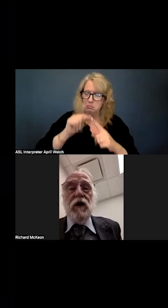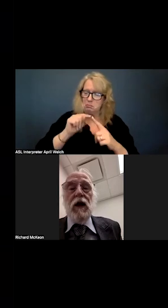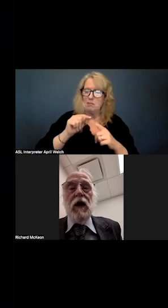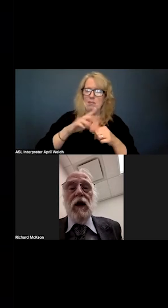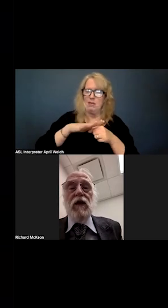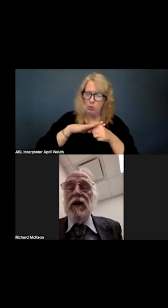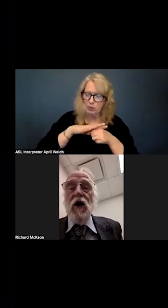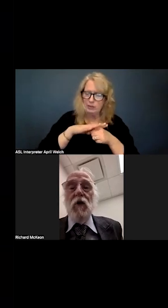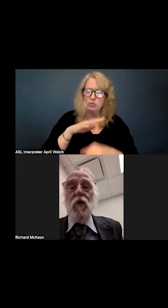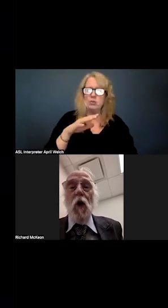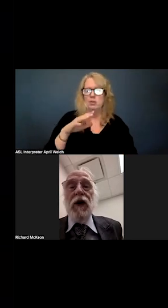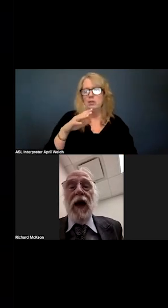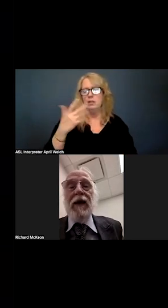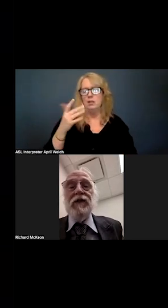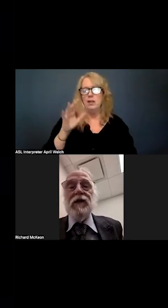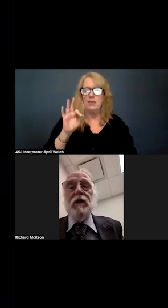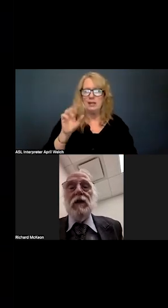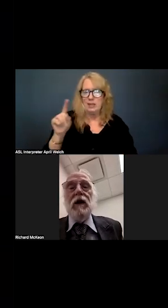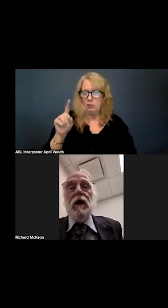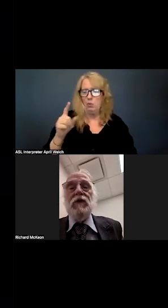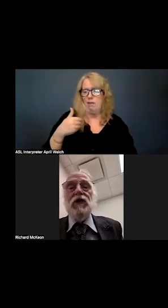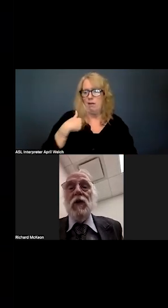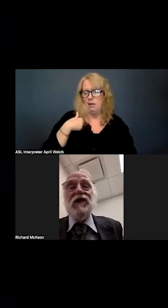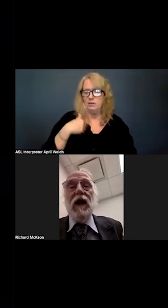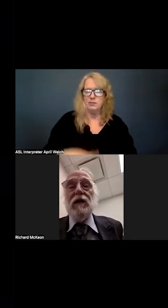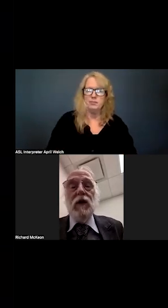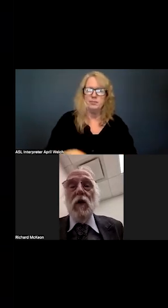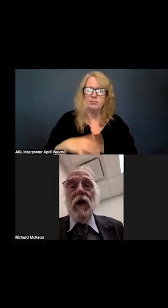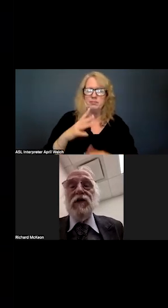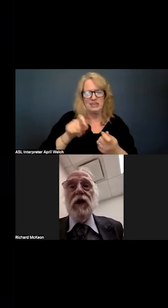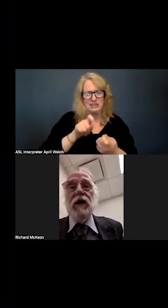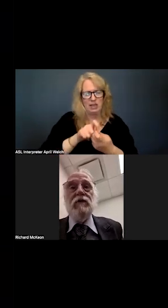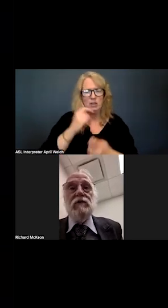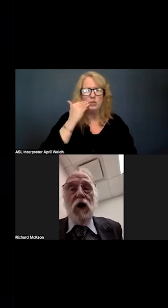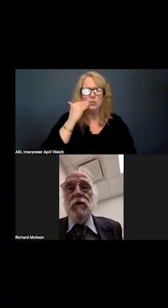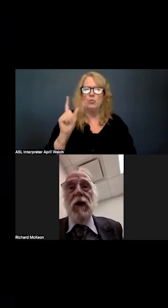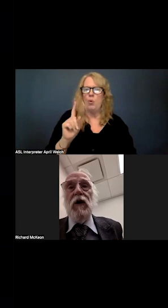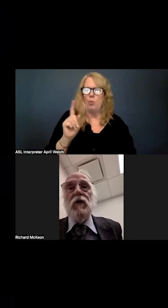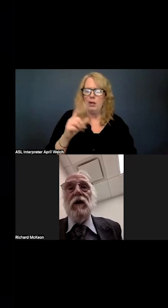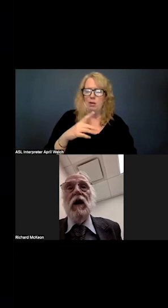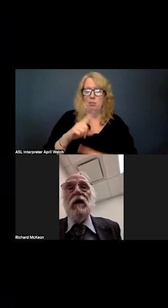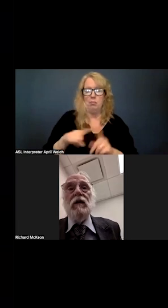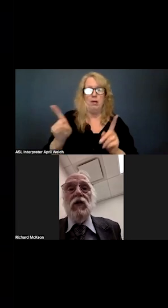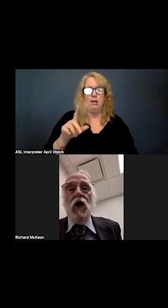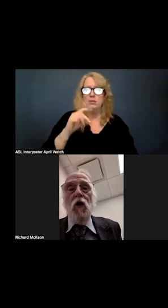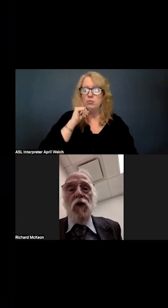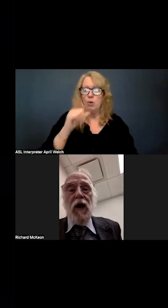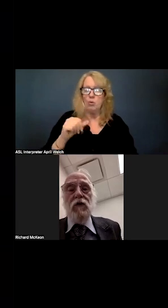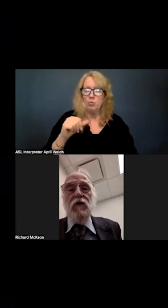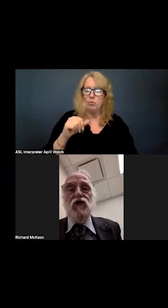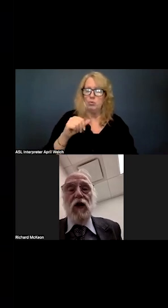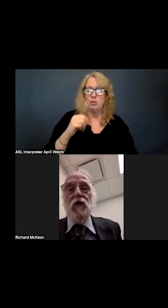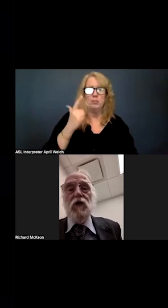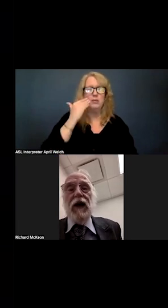location that 911 has to know exactly where someone is who don't, but you know